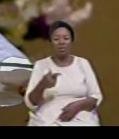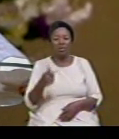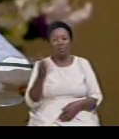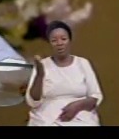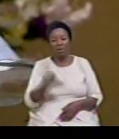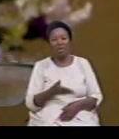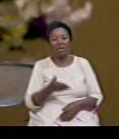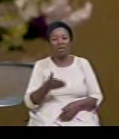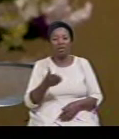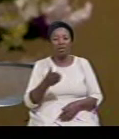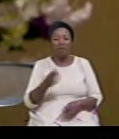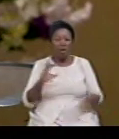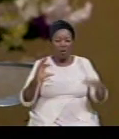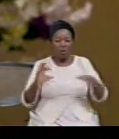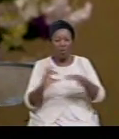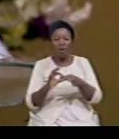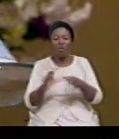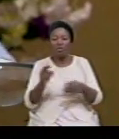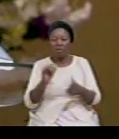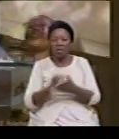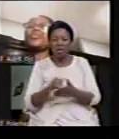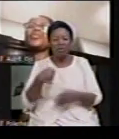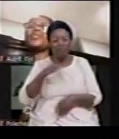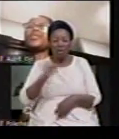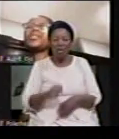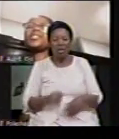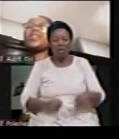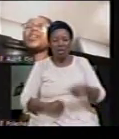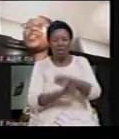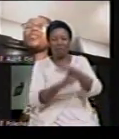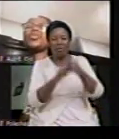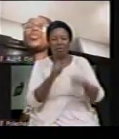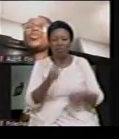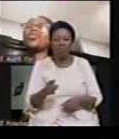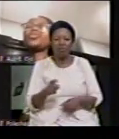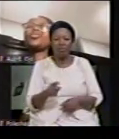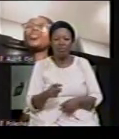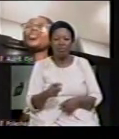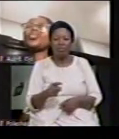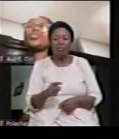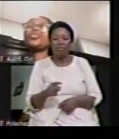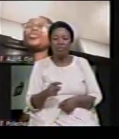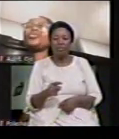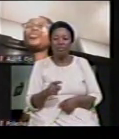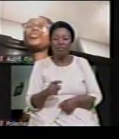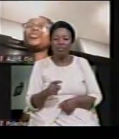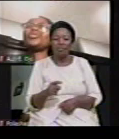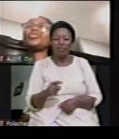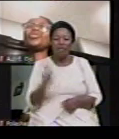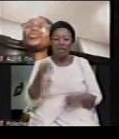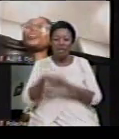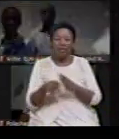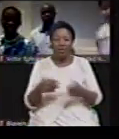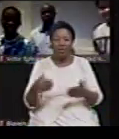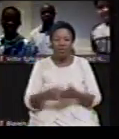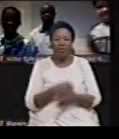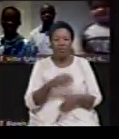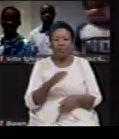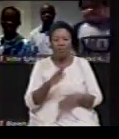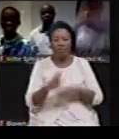So we can assist you further in your new work with Christ.